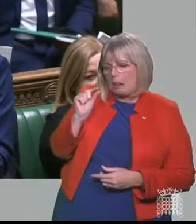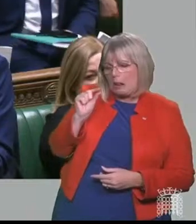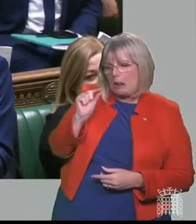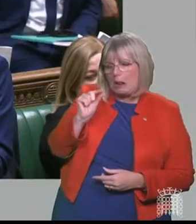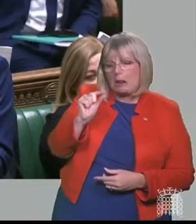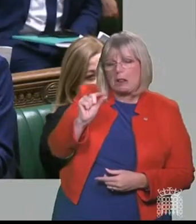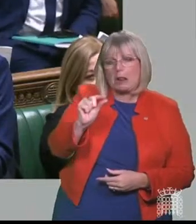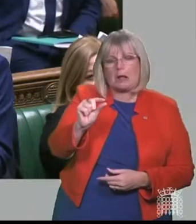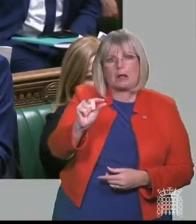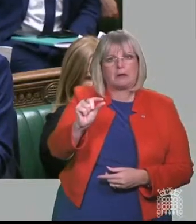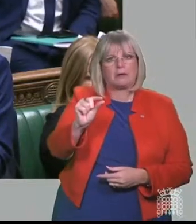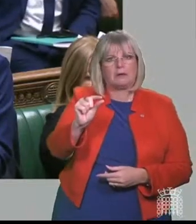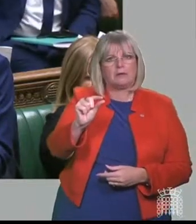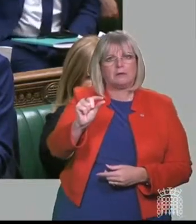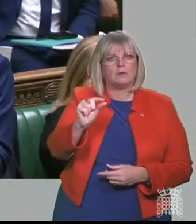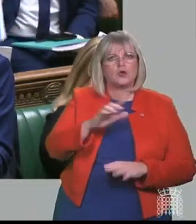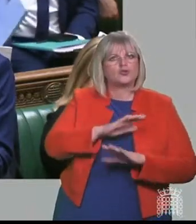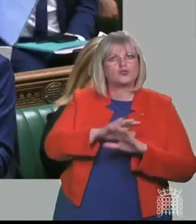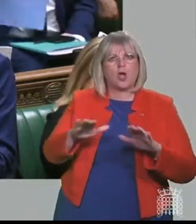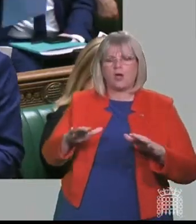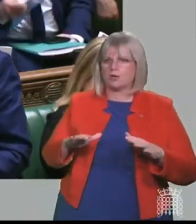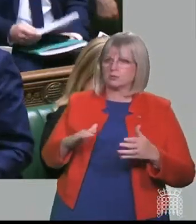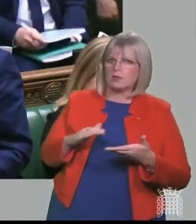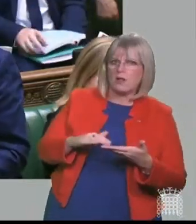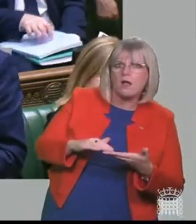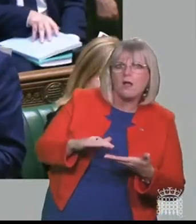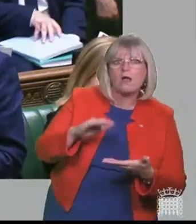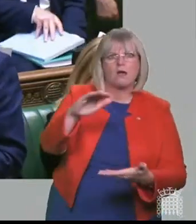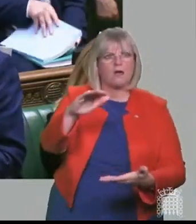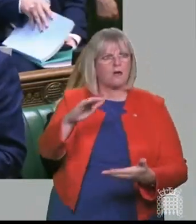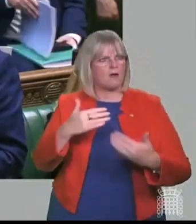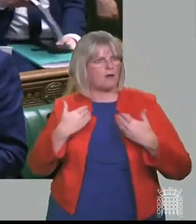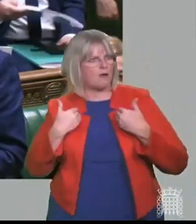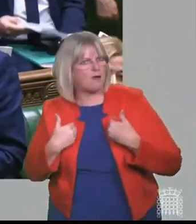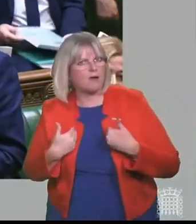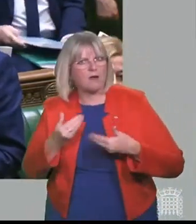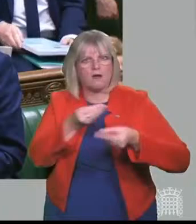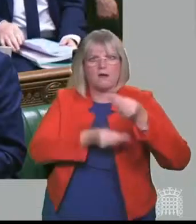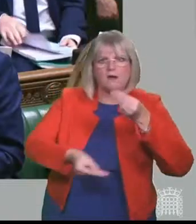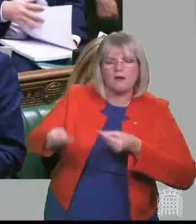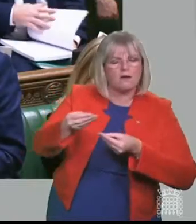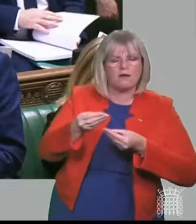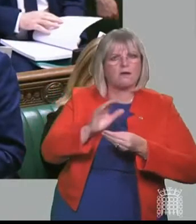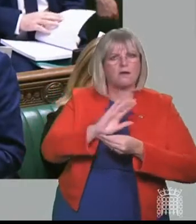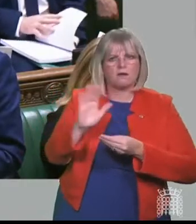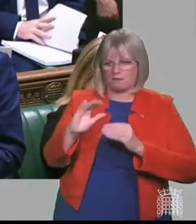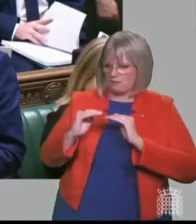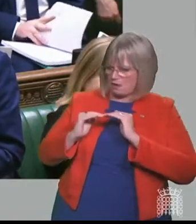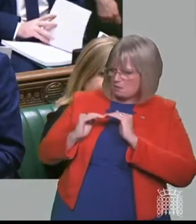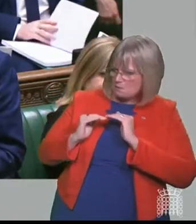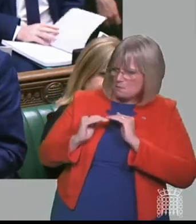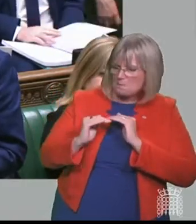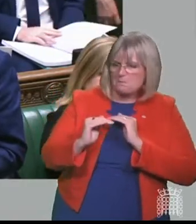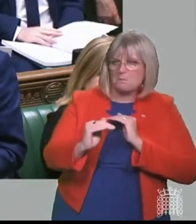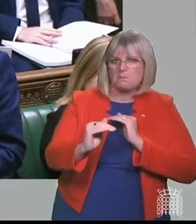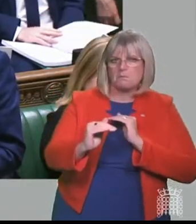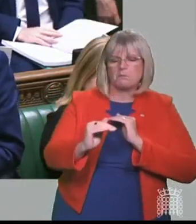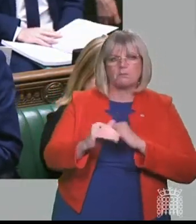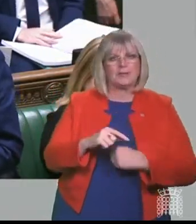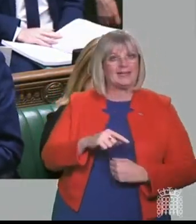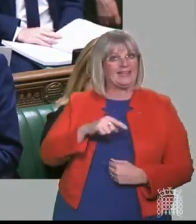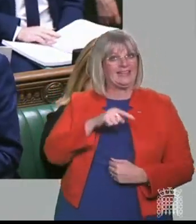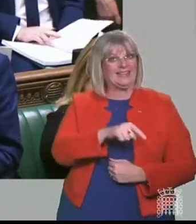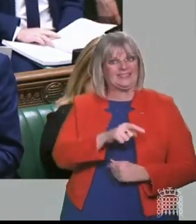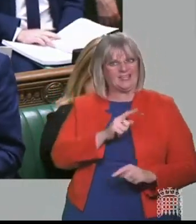just now, and that is on his watch. The Chancellor in this statement is trying to take credit for things